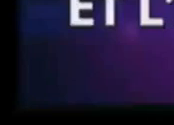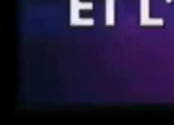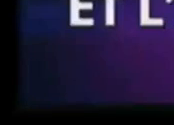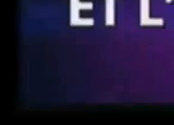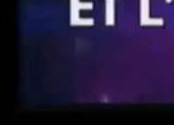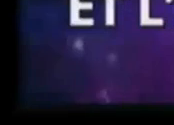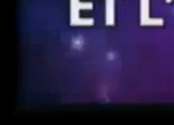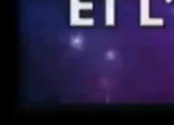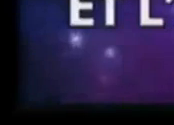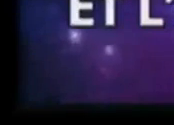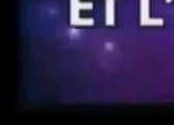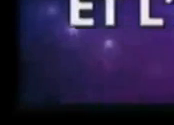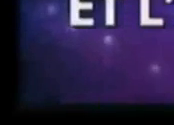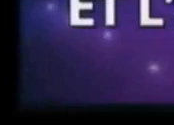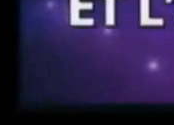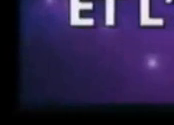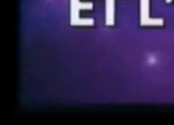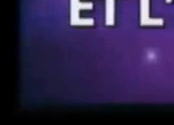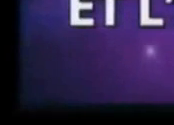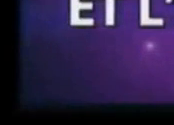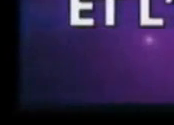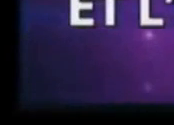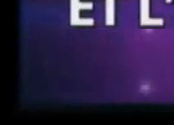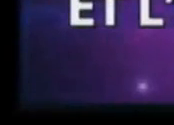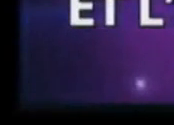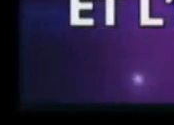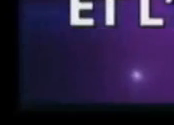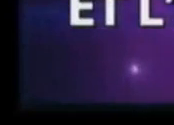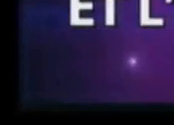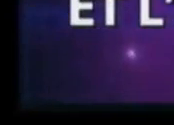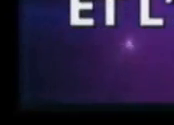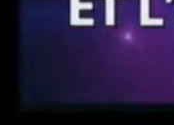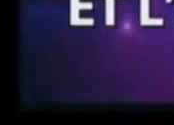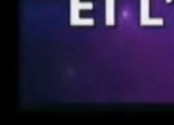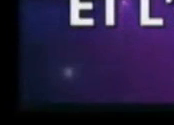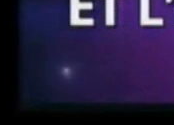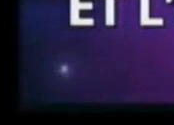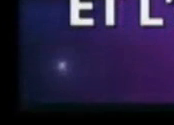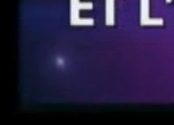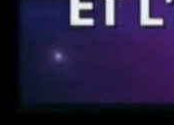Yeah.